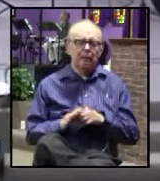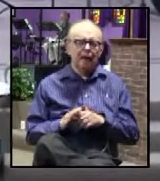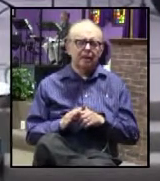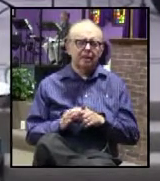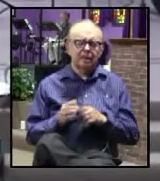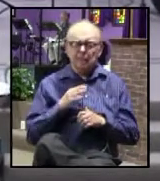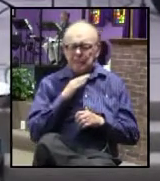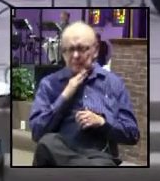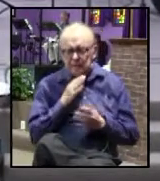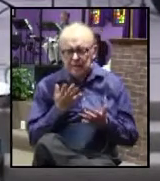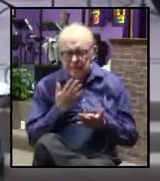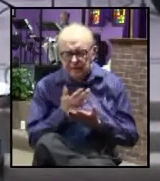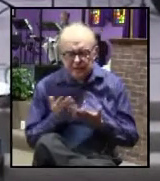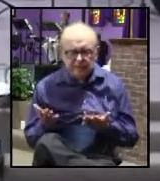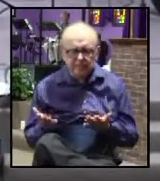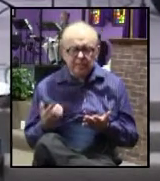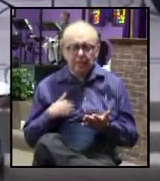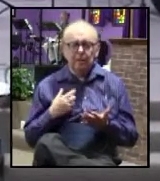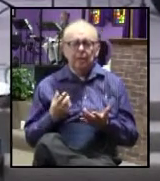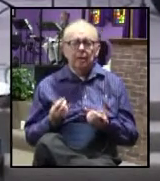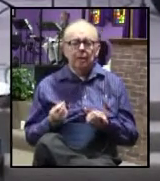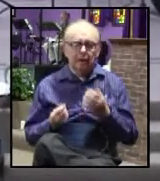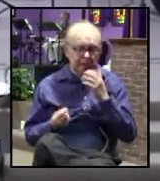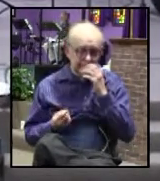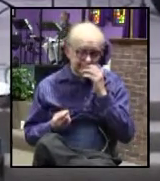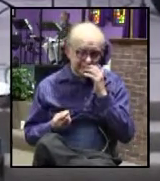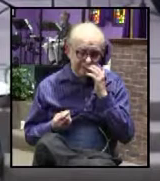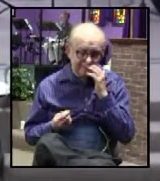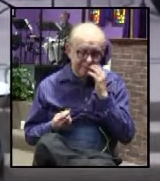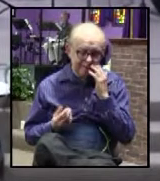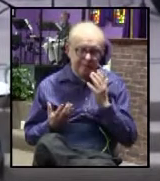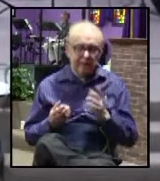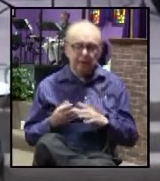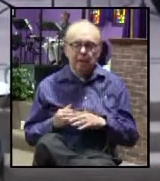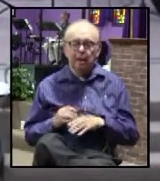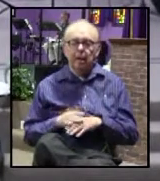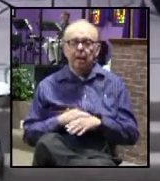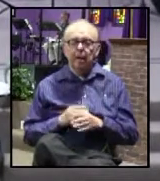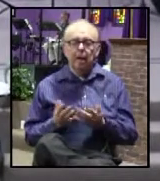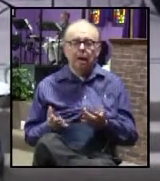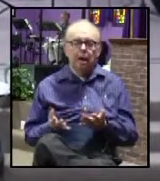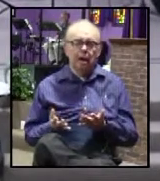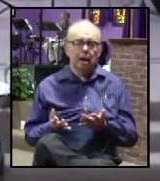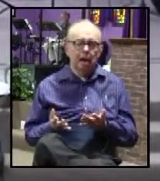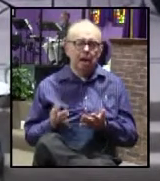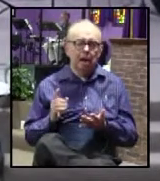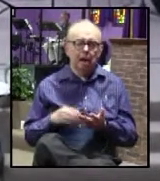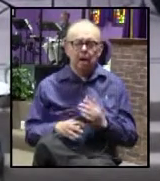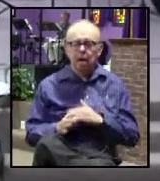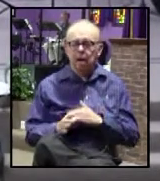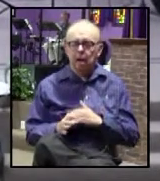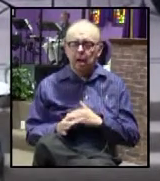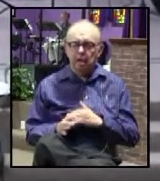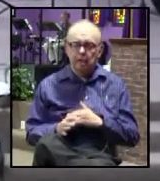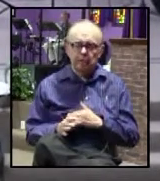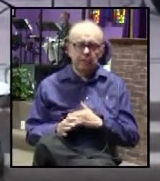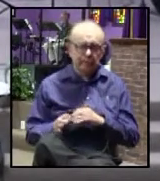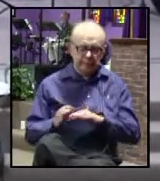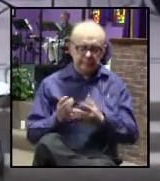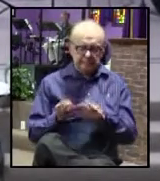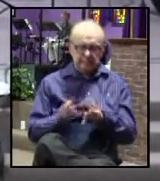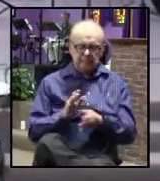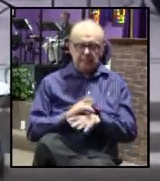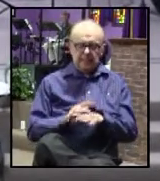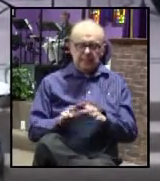gross. But you know what I had to do? You couldn't use gloves, because if you used gloves, you wouldn't get the right friction. I had to go in there with my bare hands